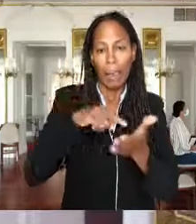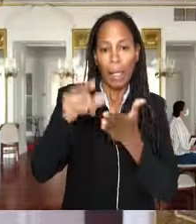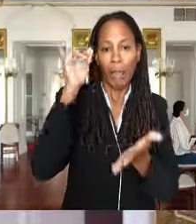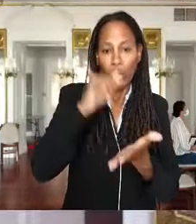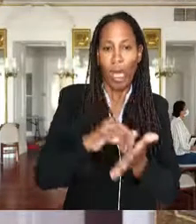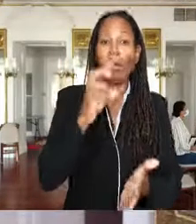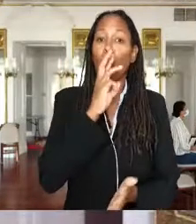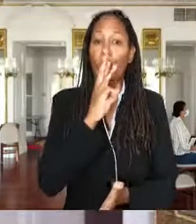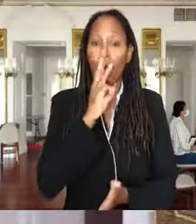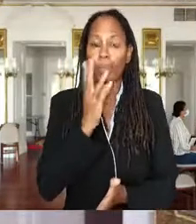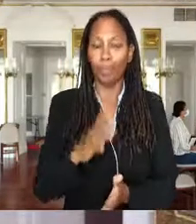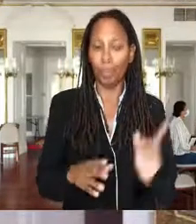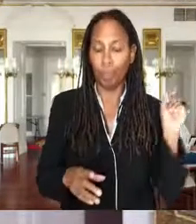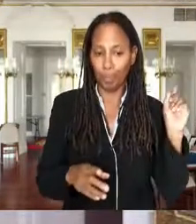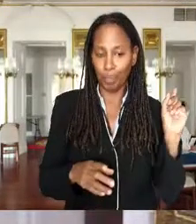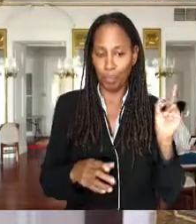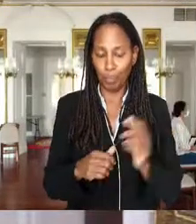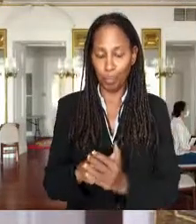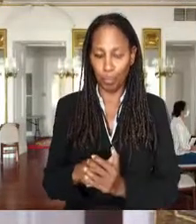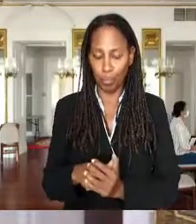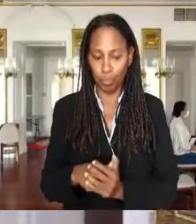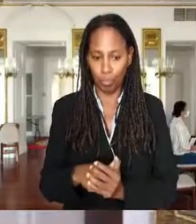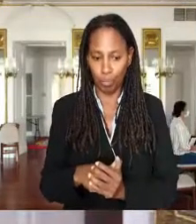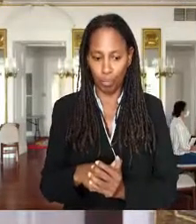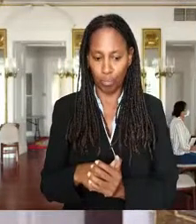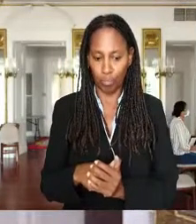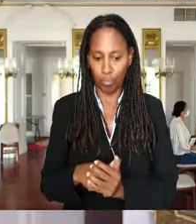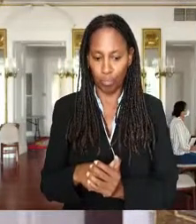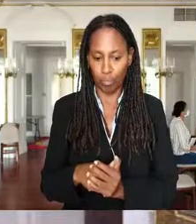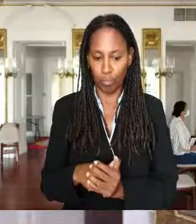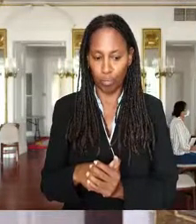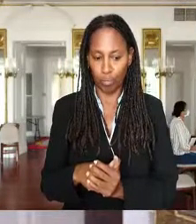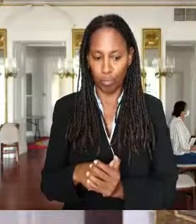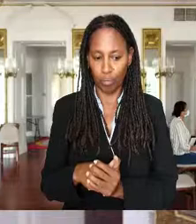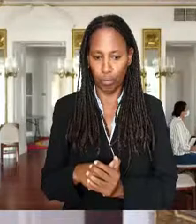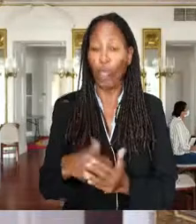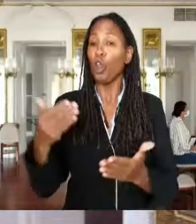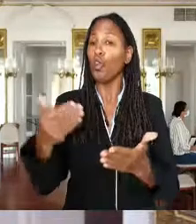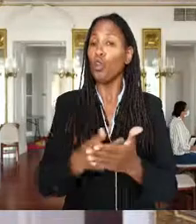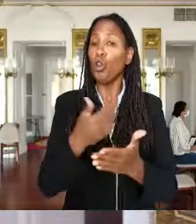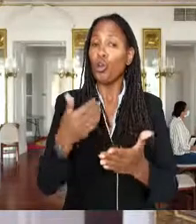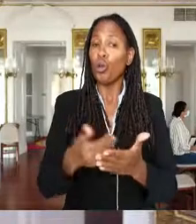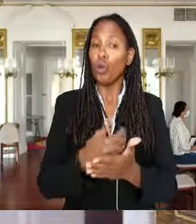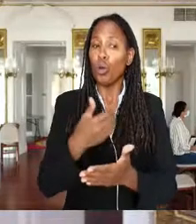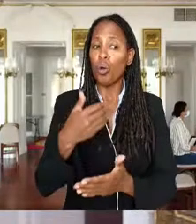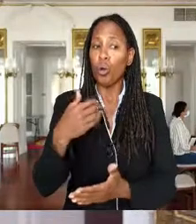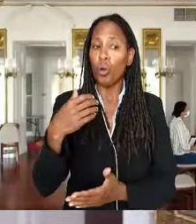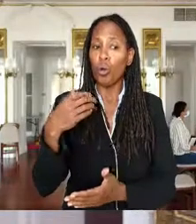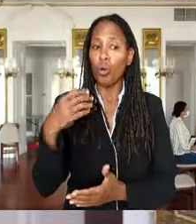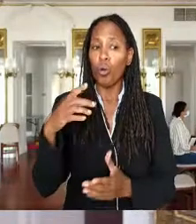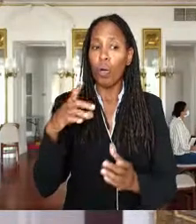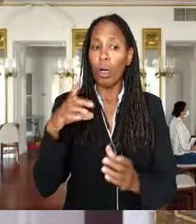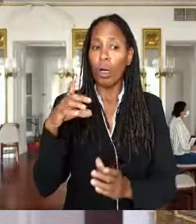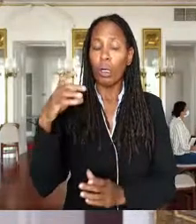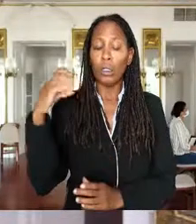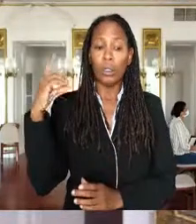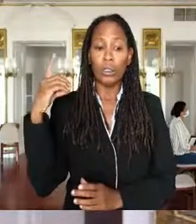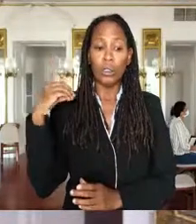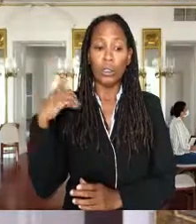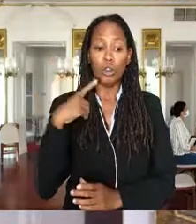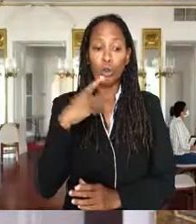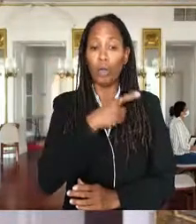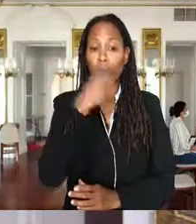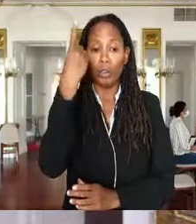wanted to inquire as to your search for a new director for the Water and Power Authority and an update